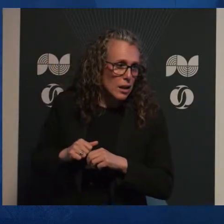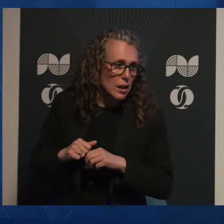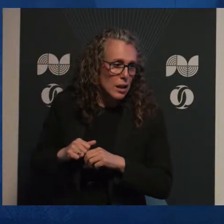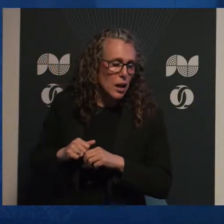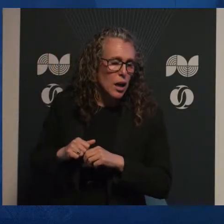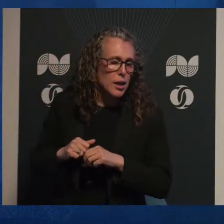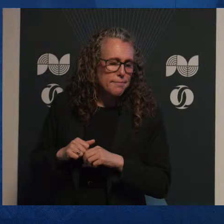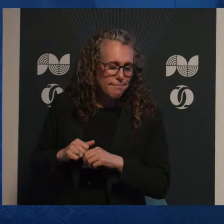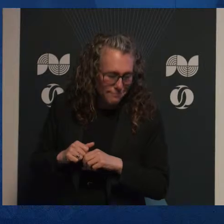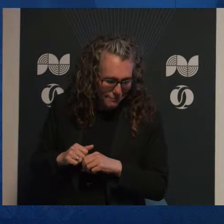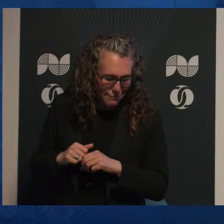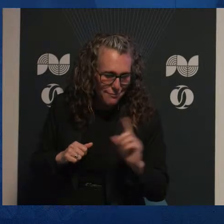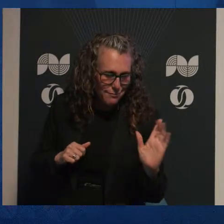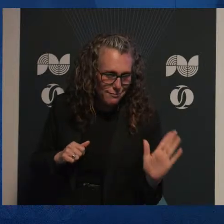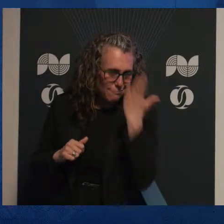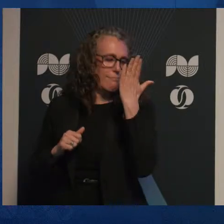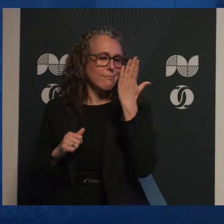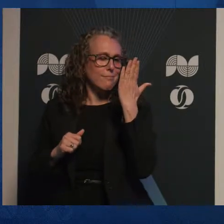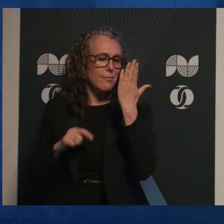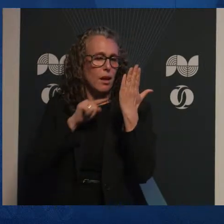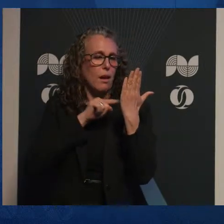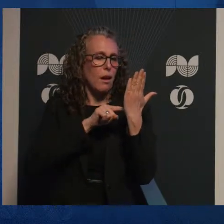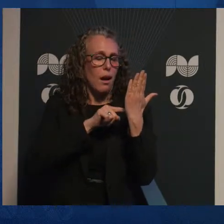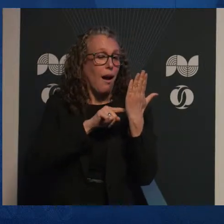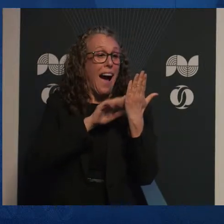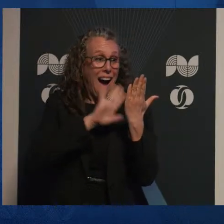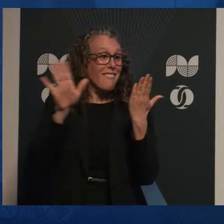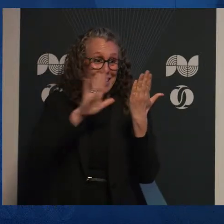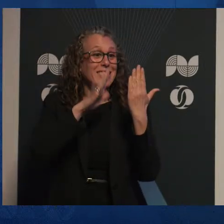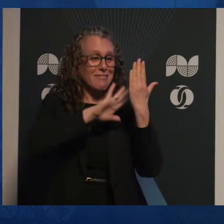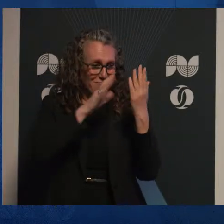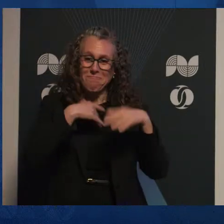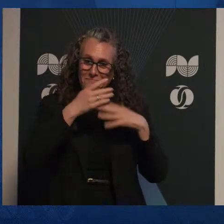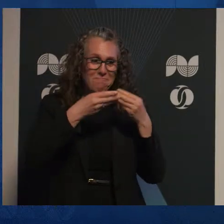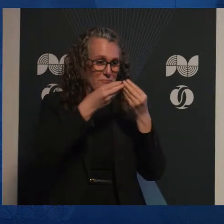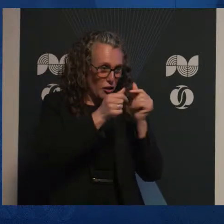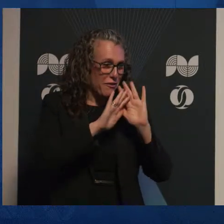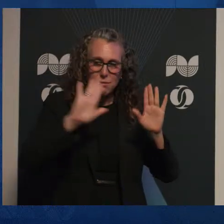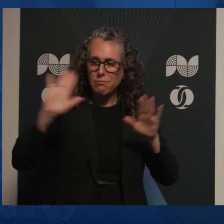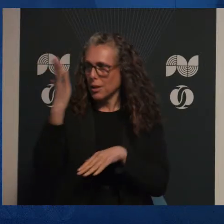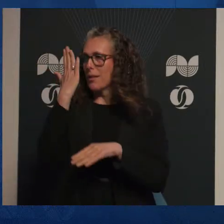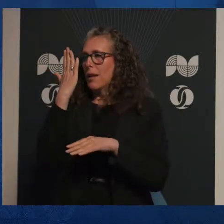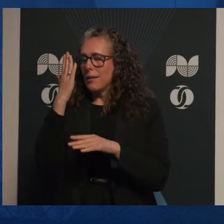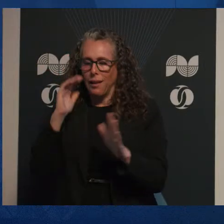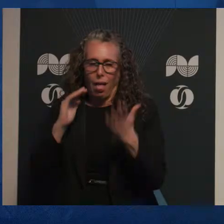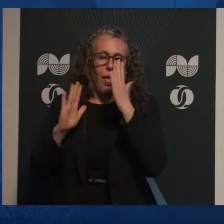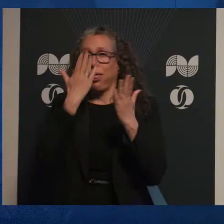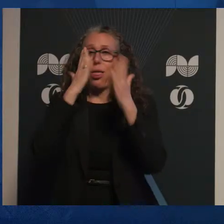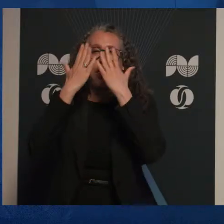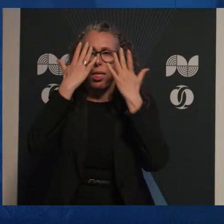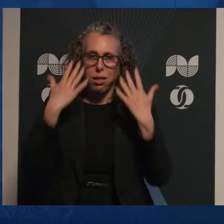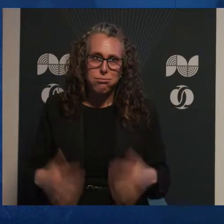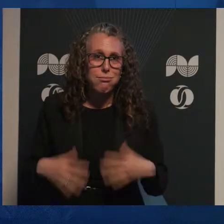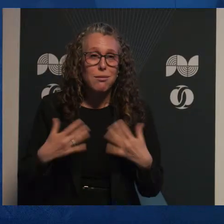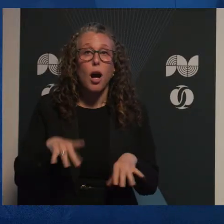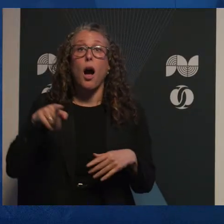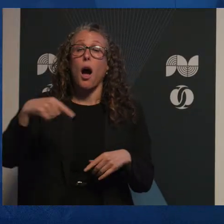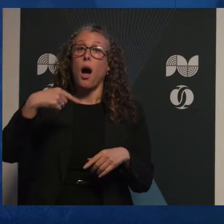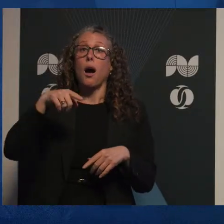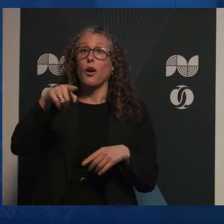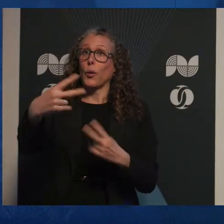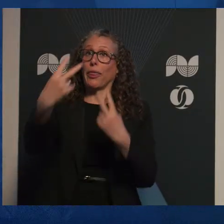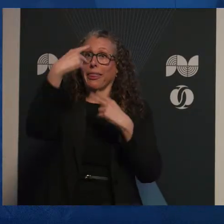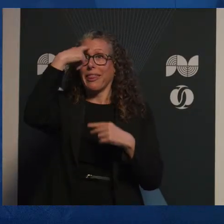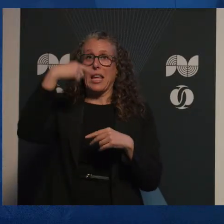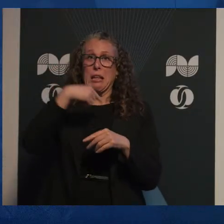there's another big challenge that stands in the way of getting things right. And I don't want to sound pessimistic, it's just